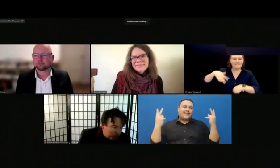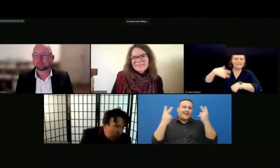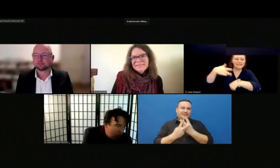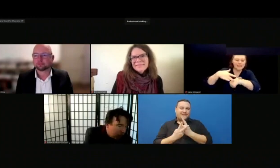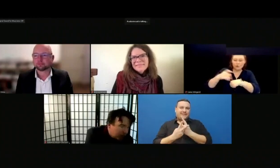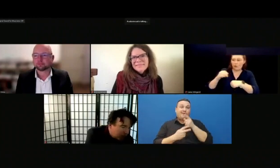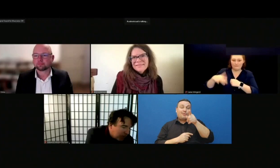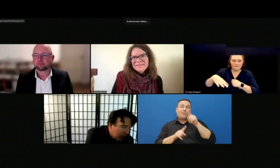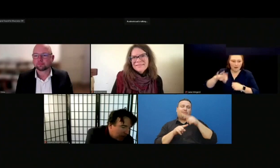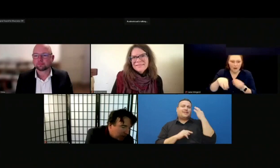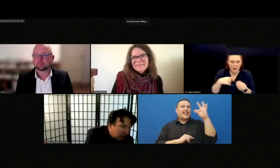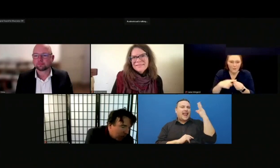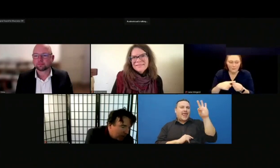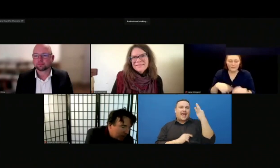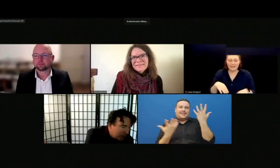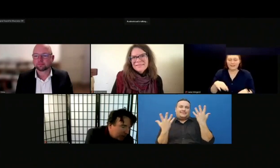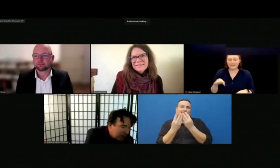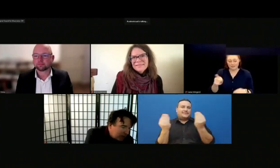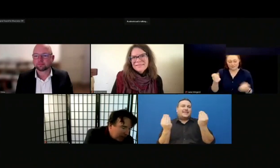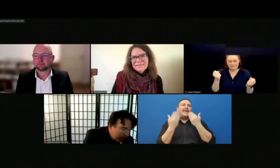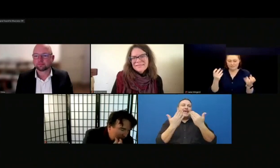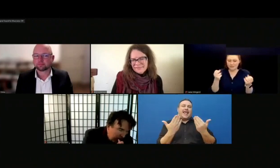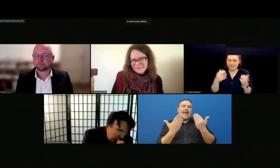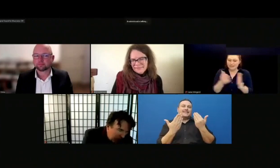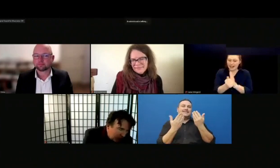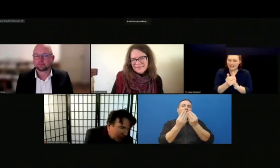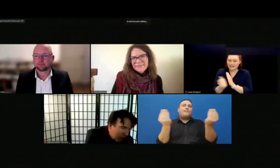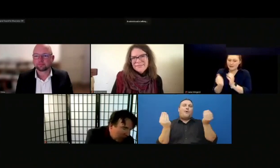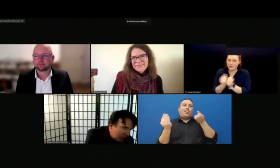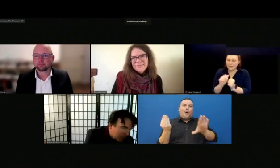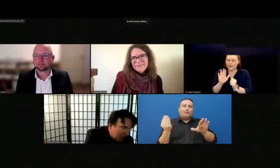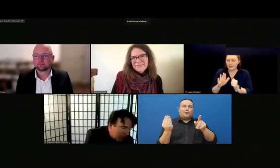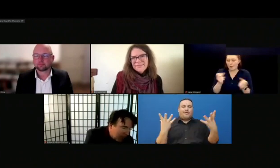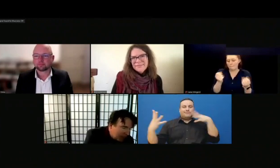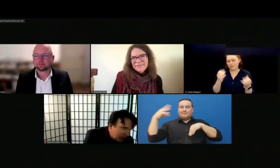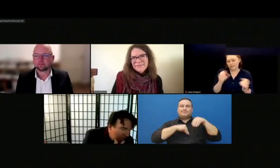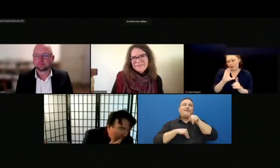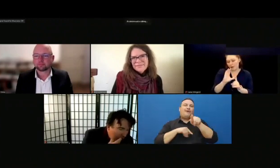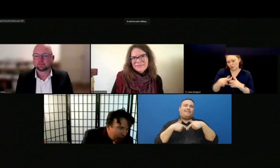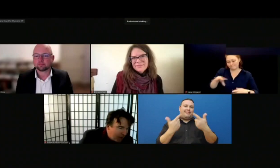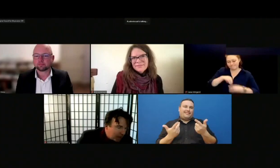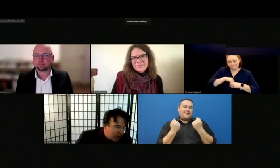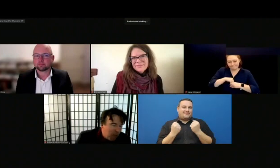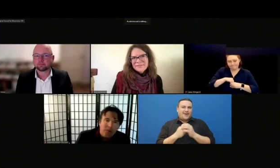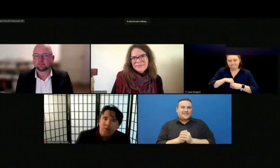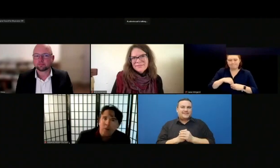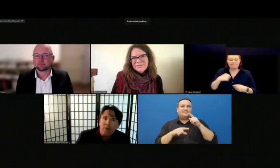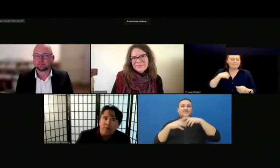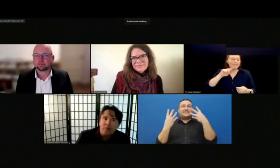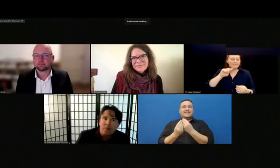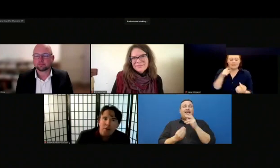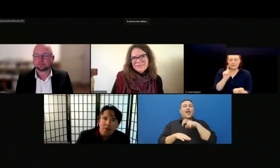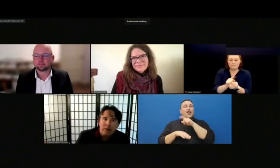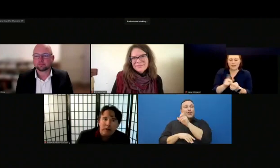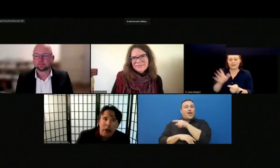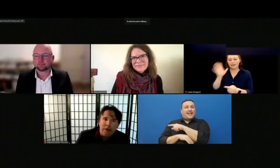And of course, you're also very multi-talented. That comes with your multiculturality. I first met you when me and Dr.